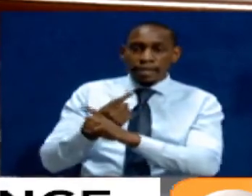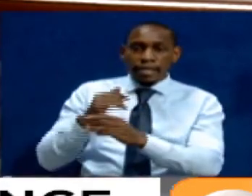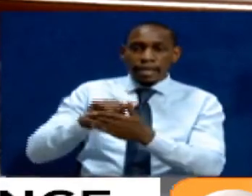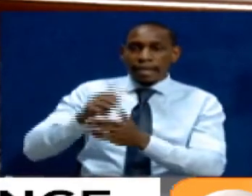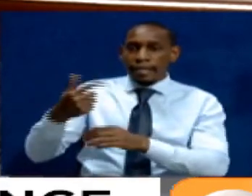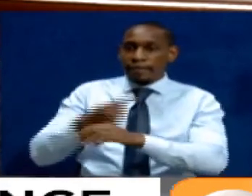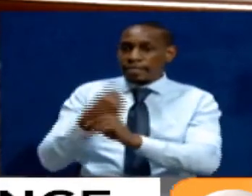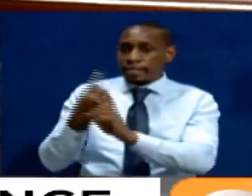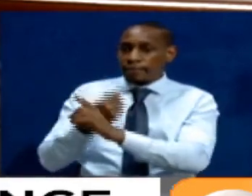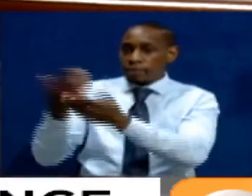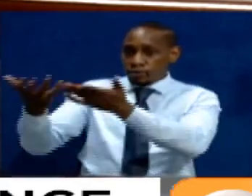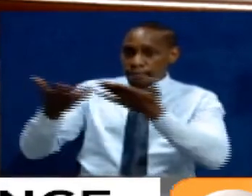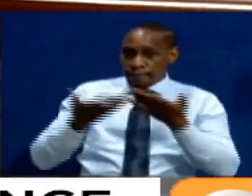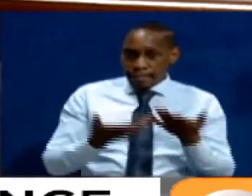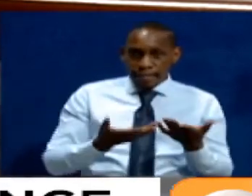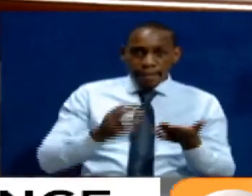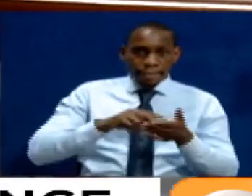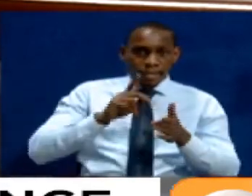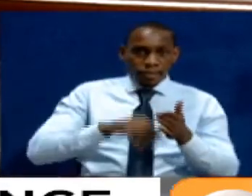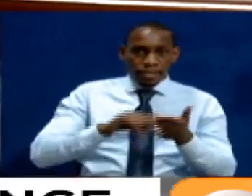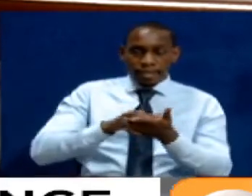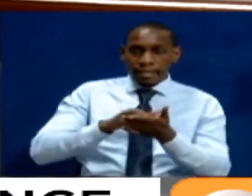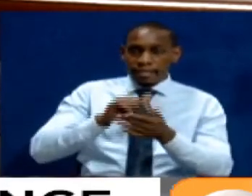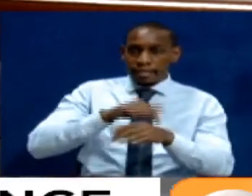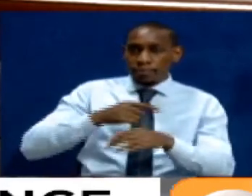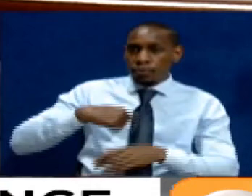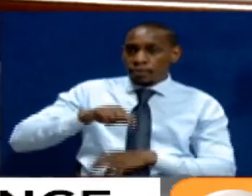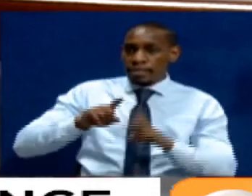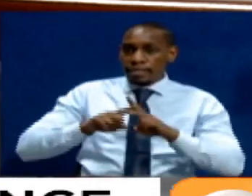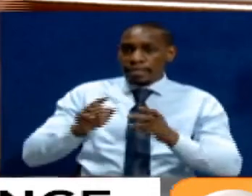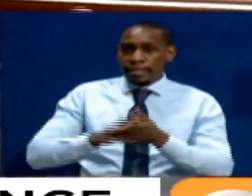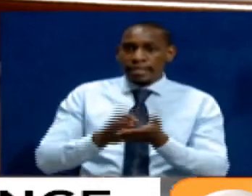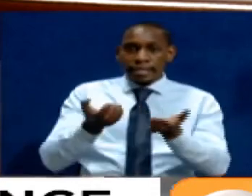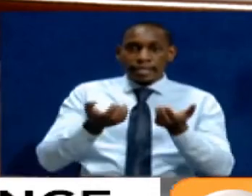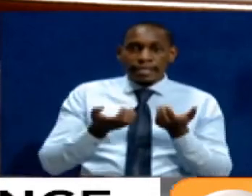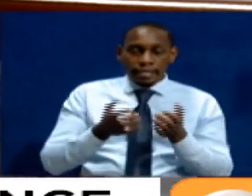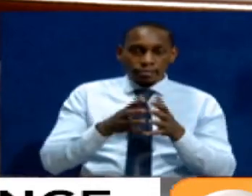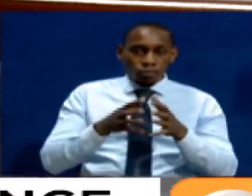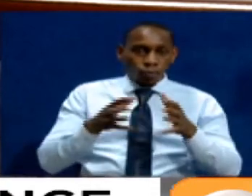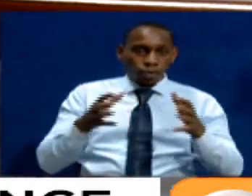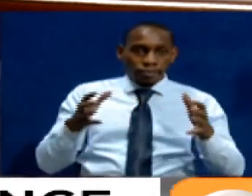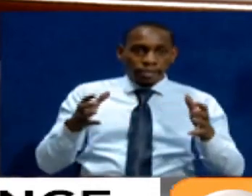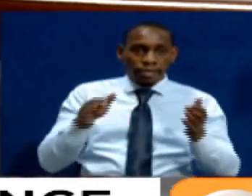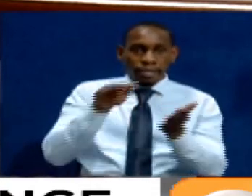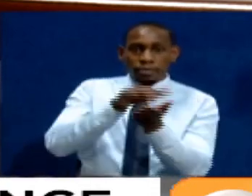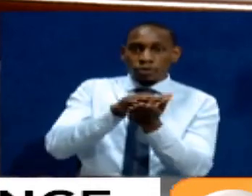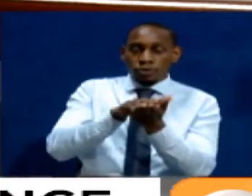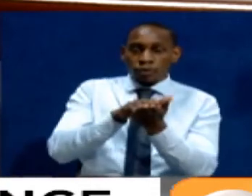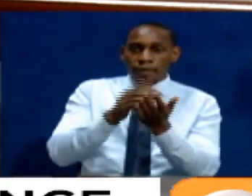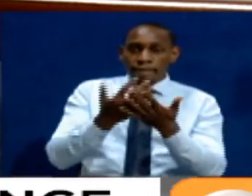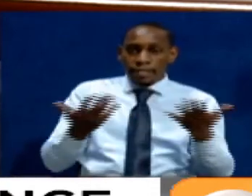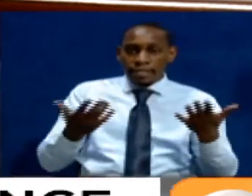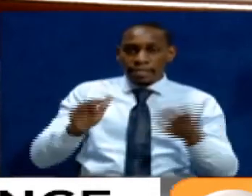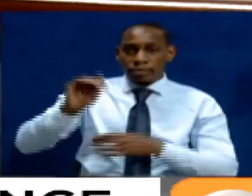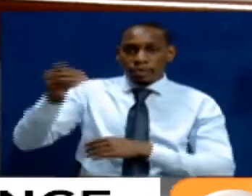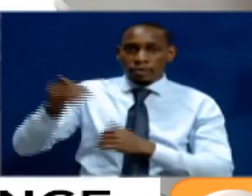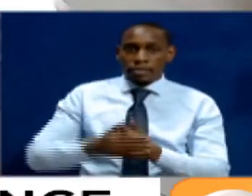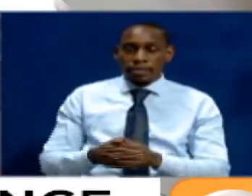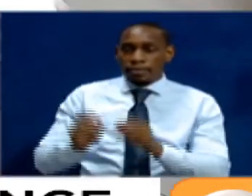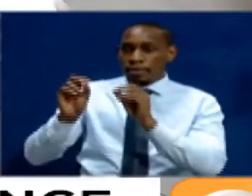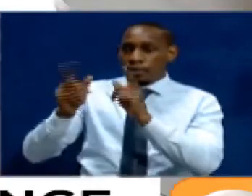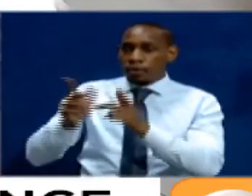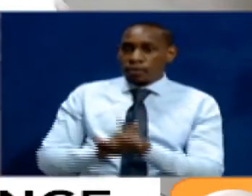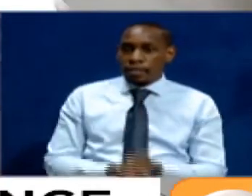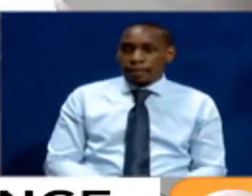will be other vaccines coming. So that is the time that would start to require to expand storage facilities within counties.